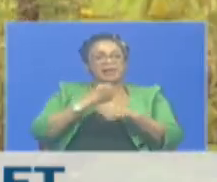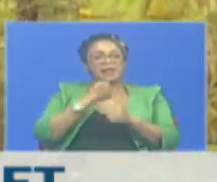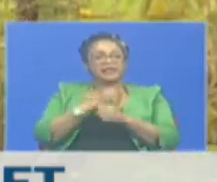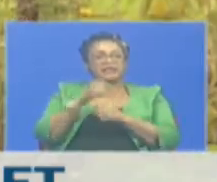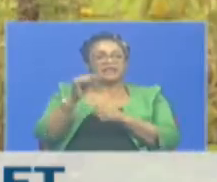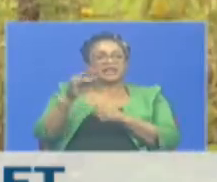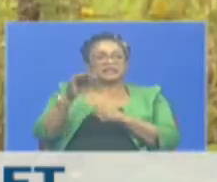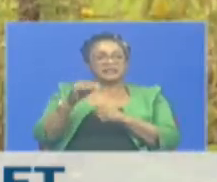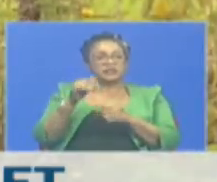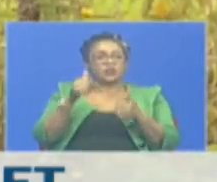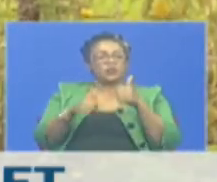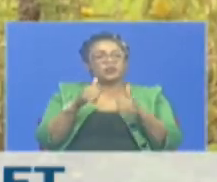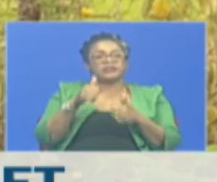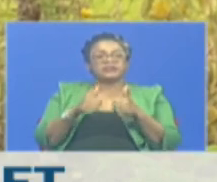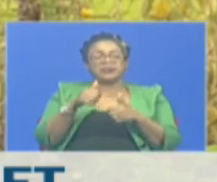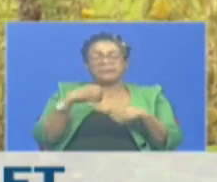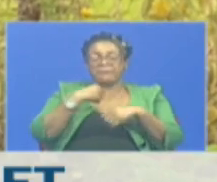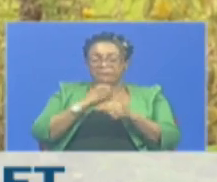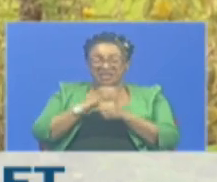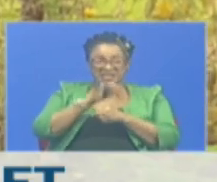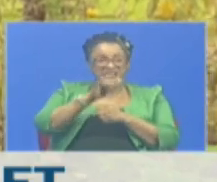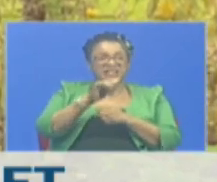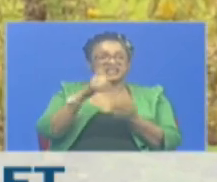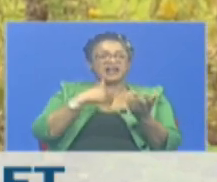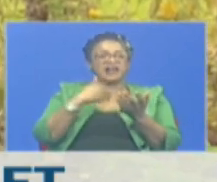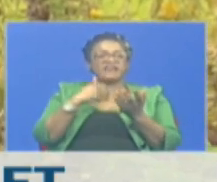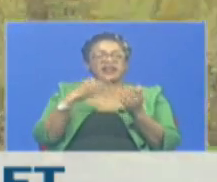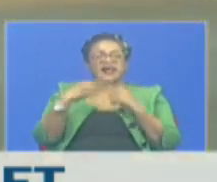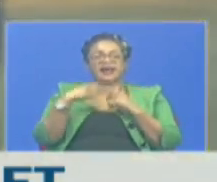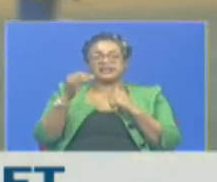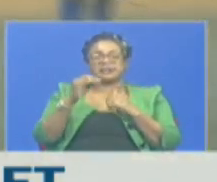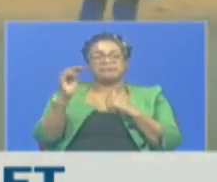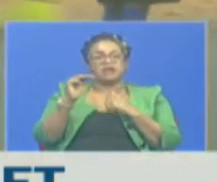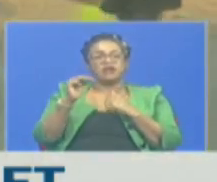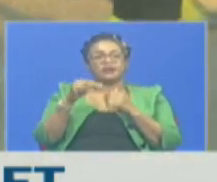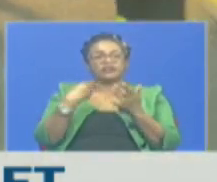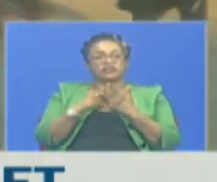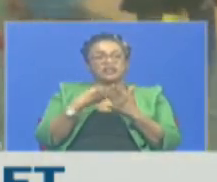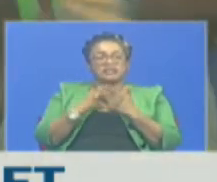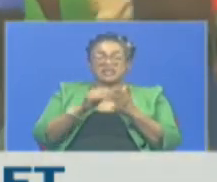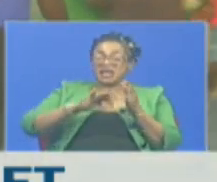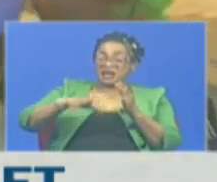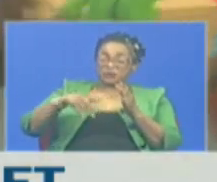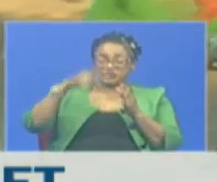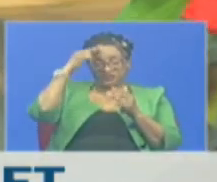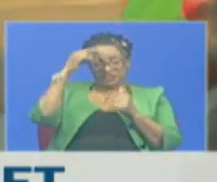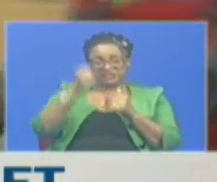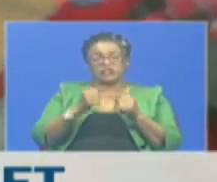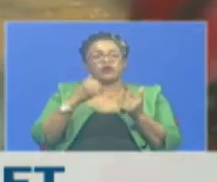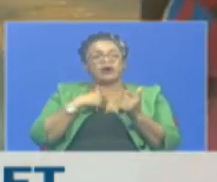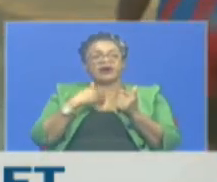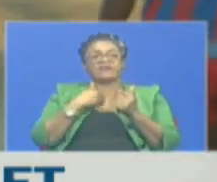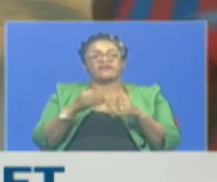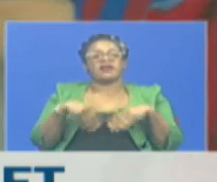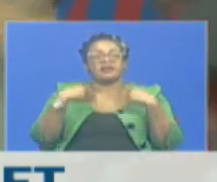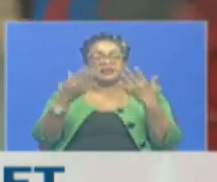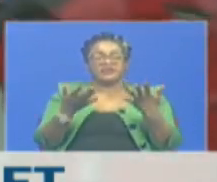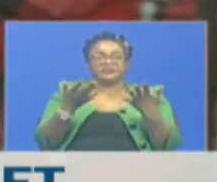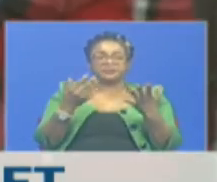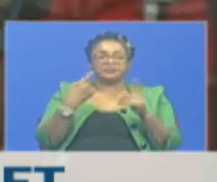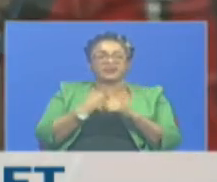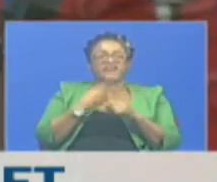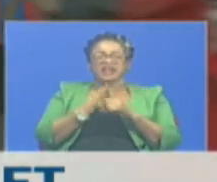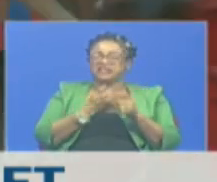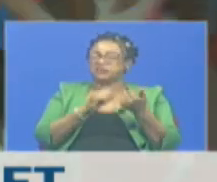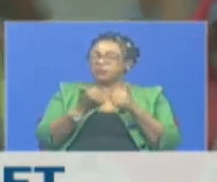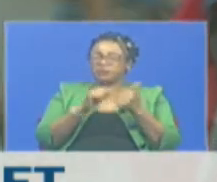Lenku's administration committing 80 million shillings. The county of Kajiado has produced a number of sports